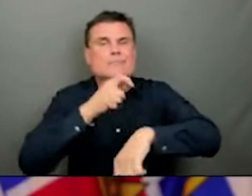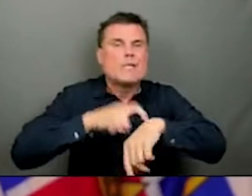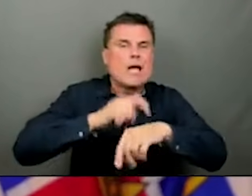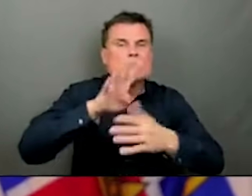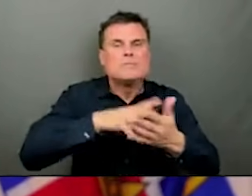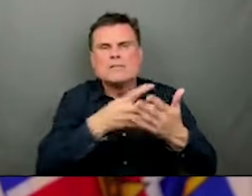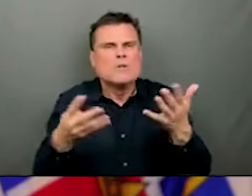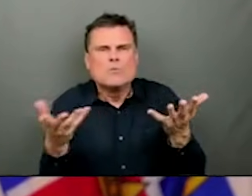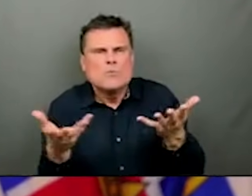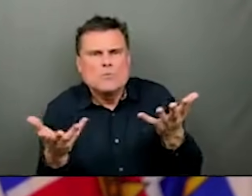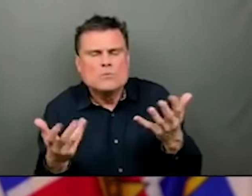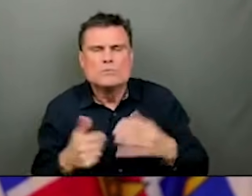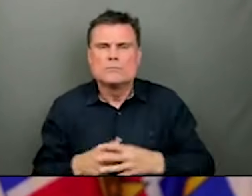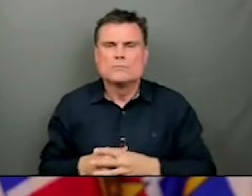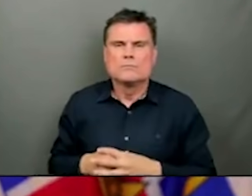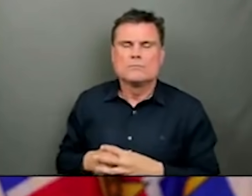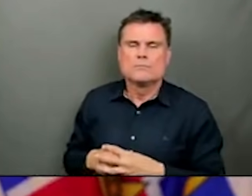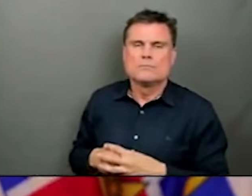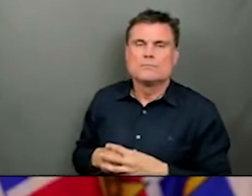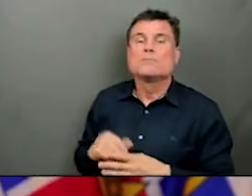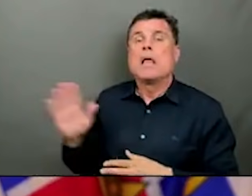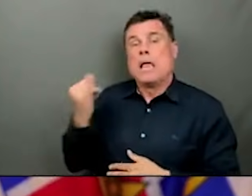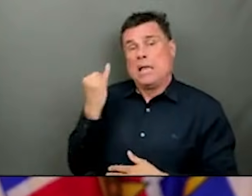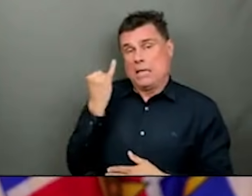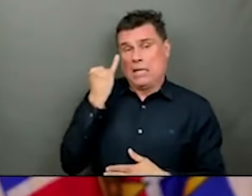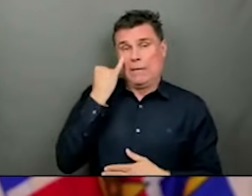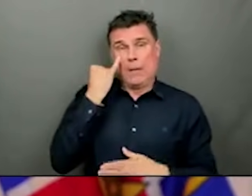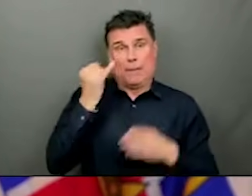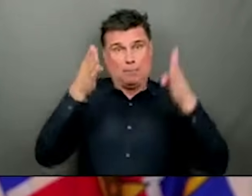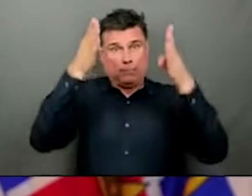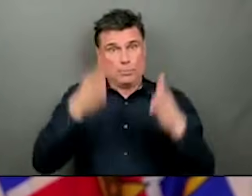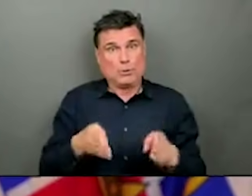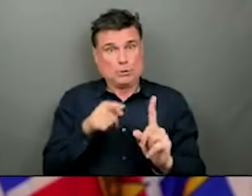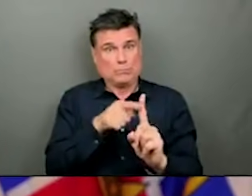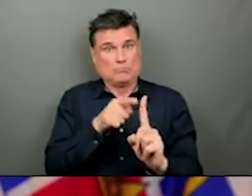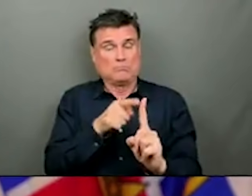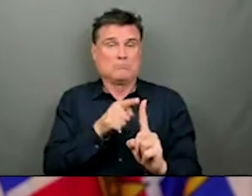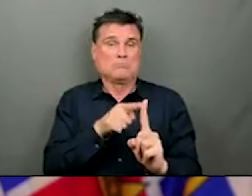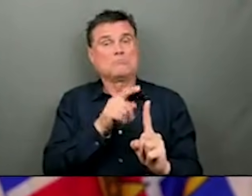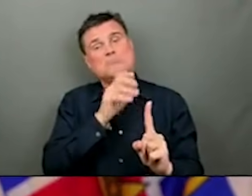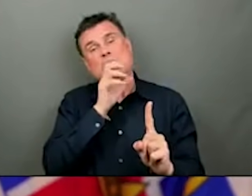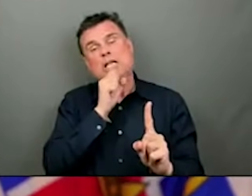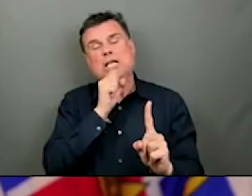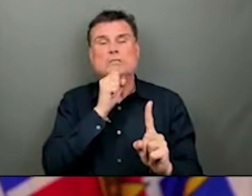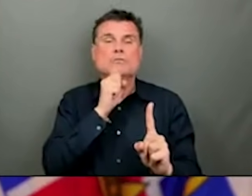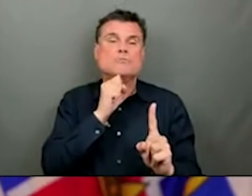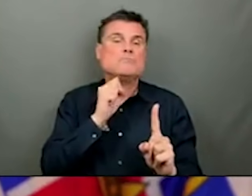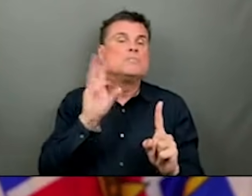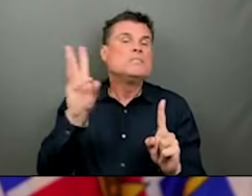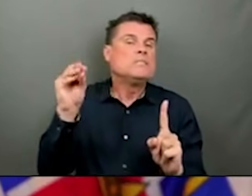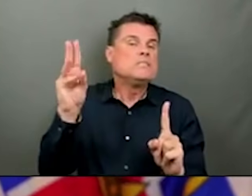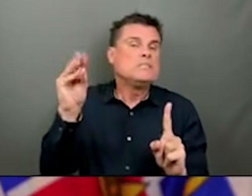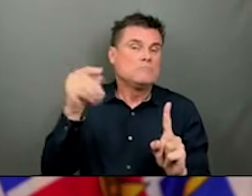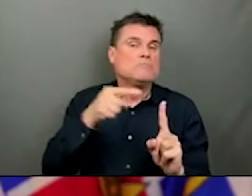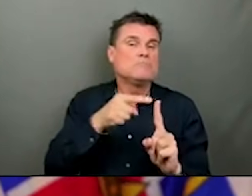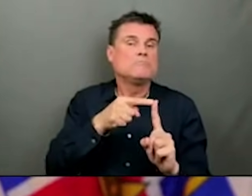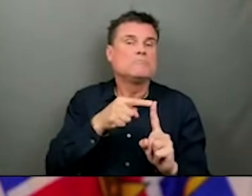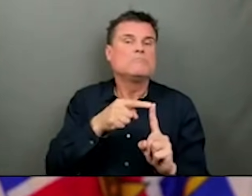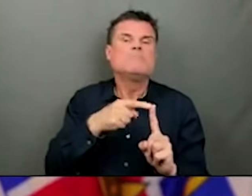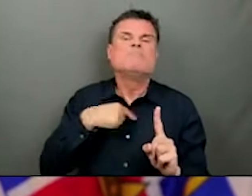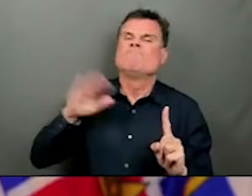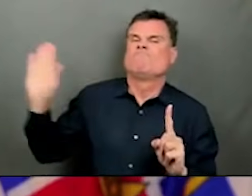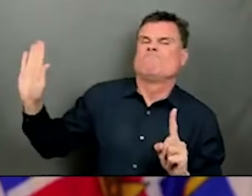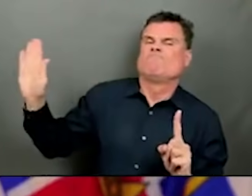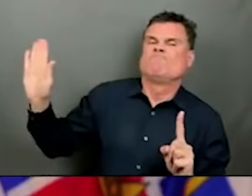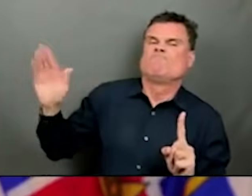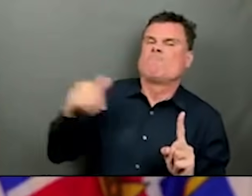that you'd like to get out, or are we still being told no matter what your age, take the first vaccine that's offered to you? I'm